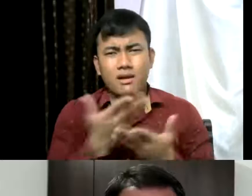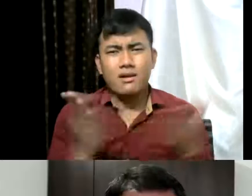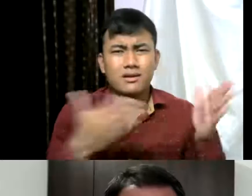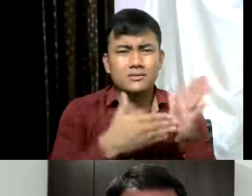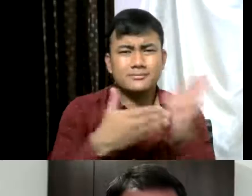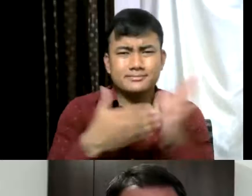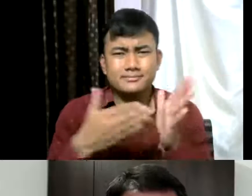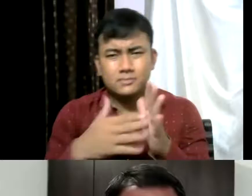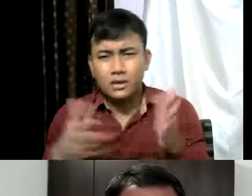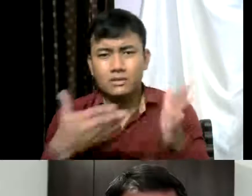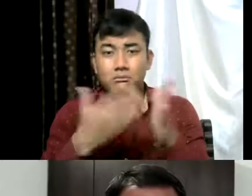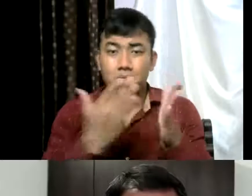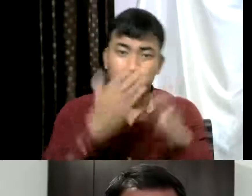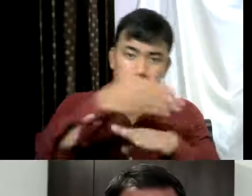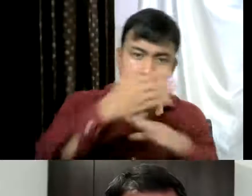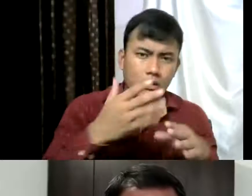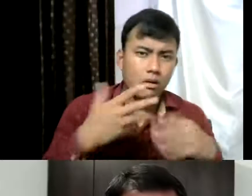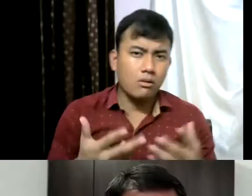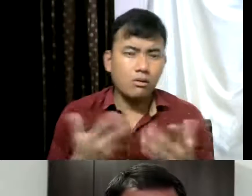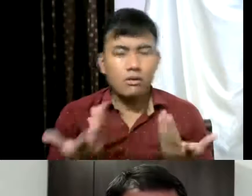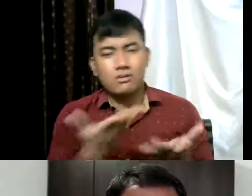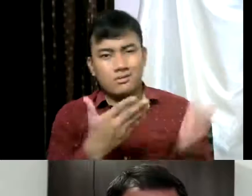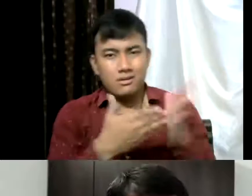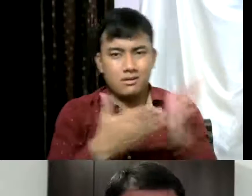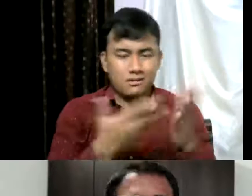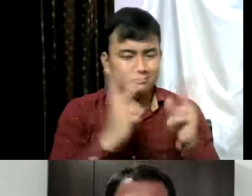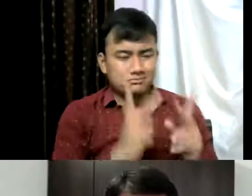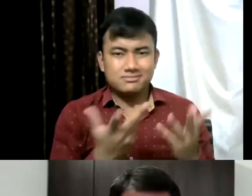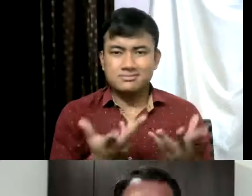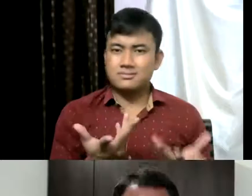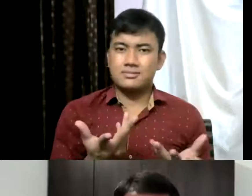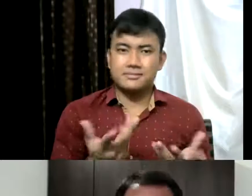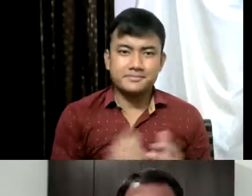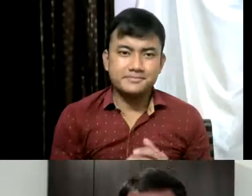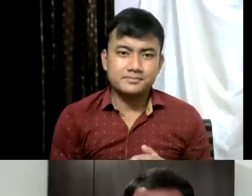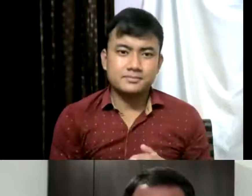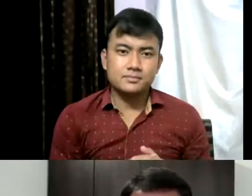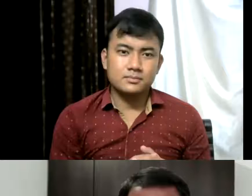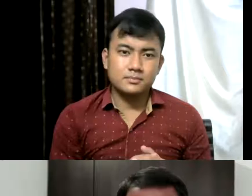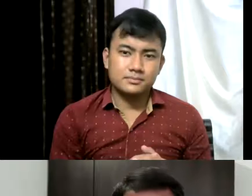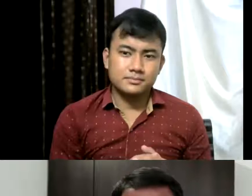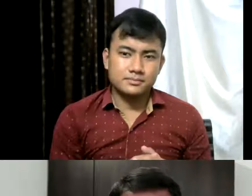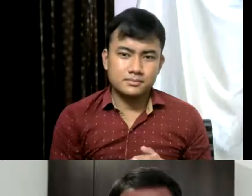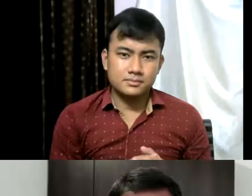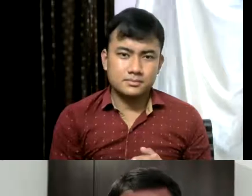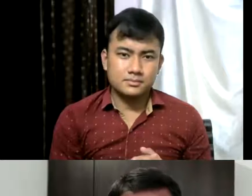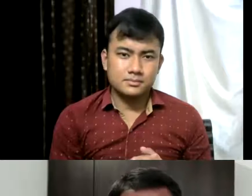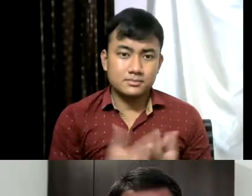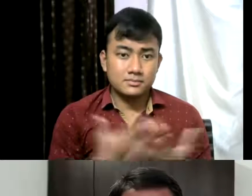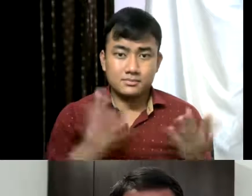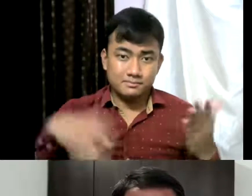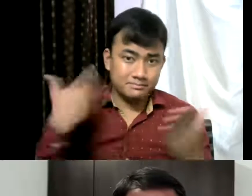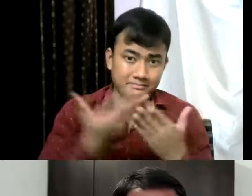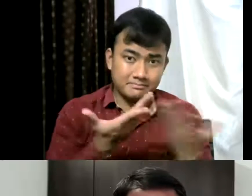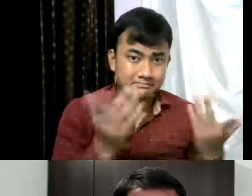to cross, and what kind of barriers are non-negotiable, right? That for many of us, and I